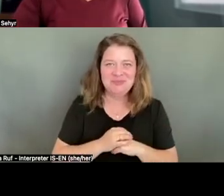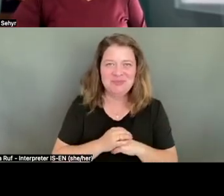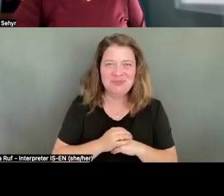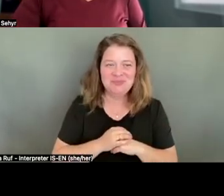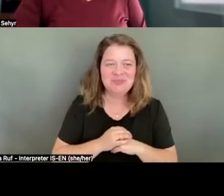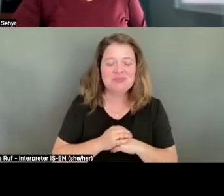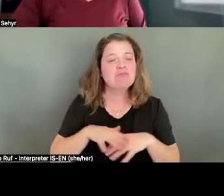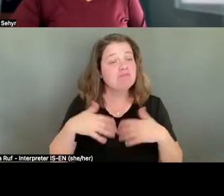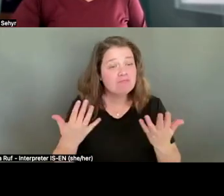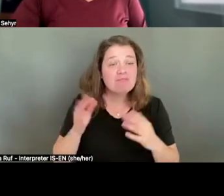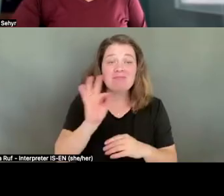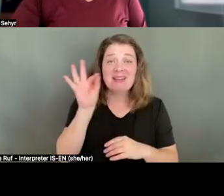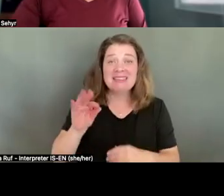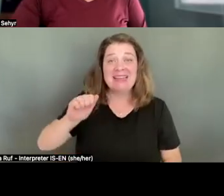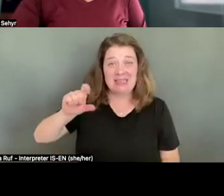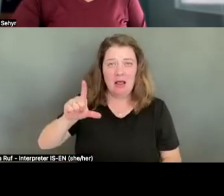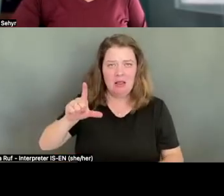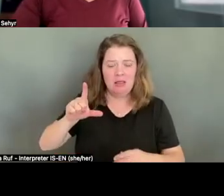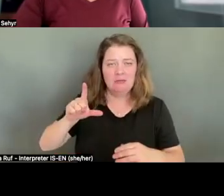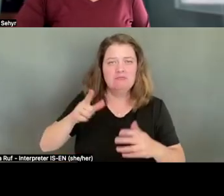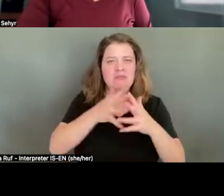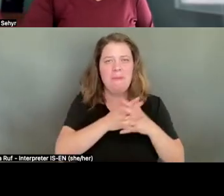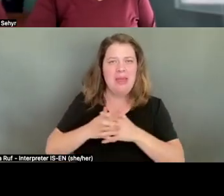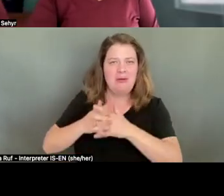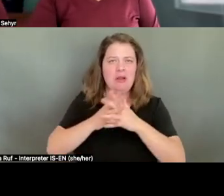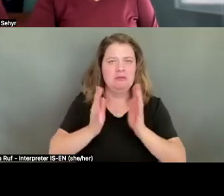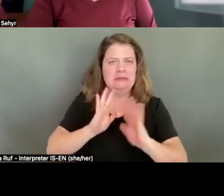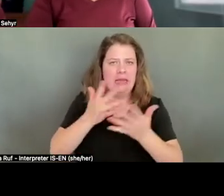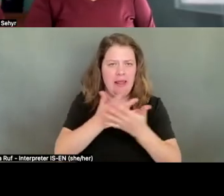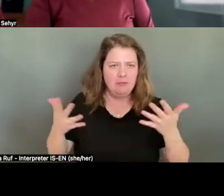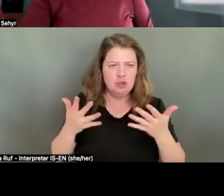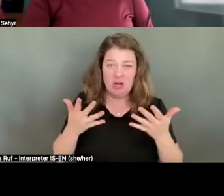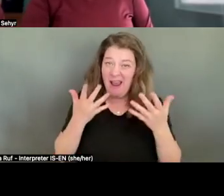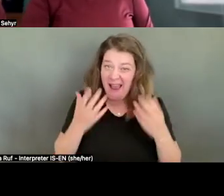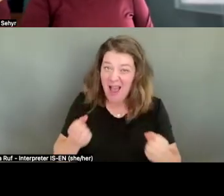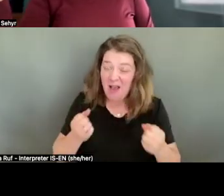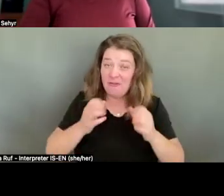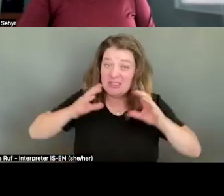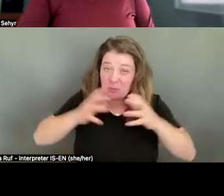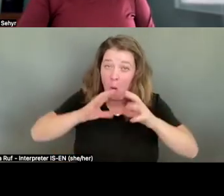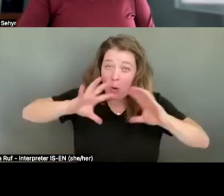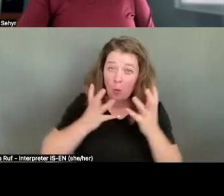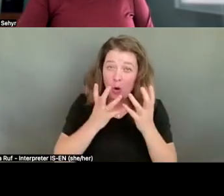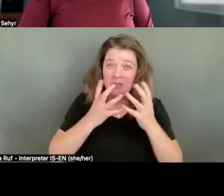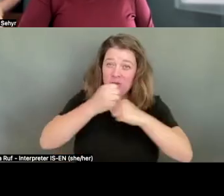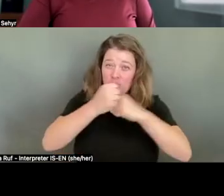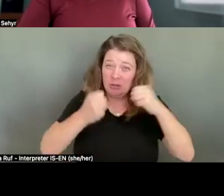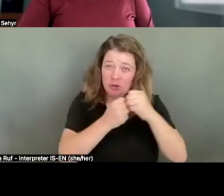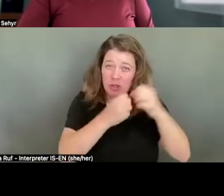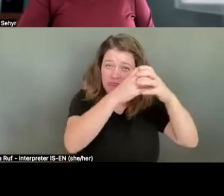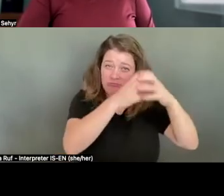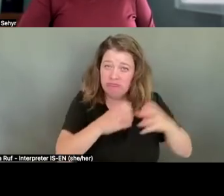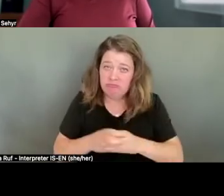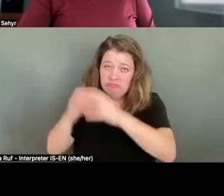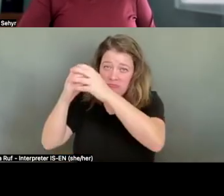whether ASL, American Sign Language, exhibits small world structures. And we do this by